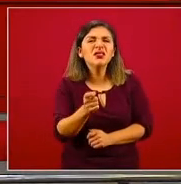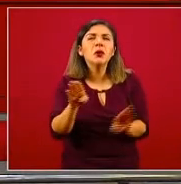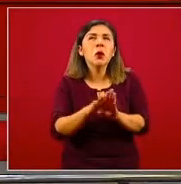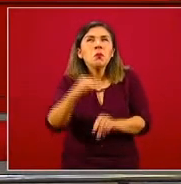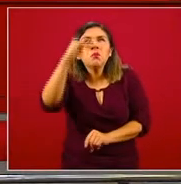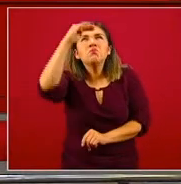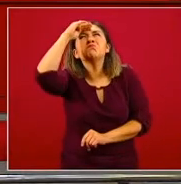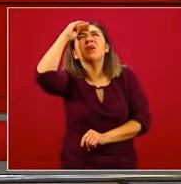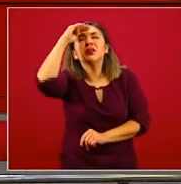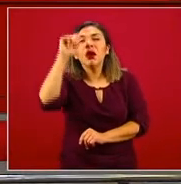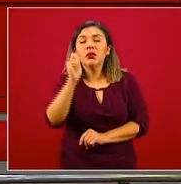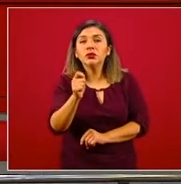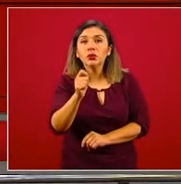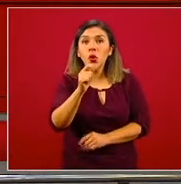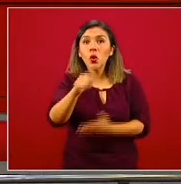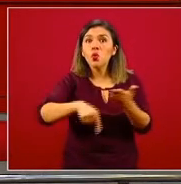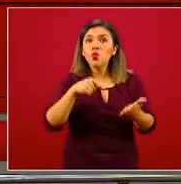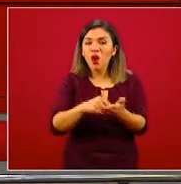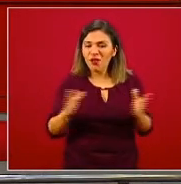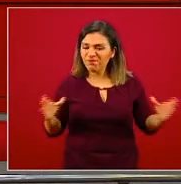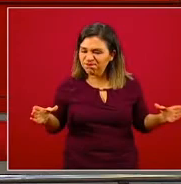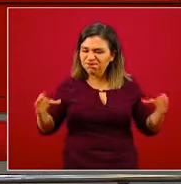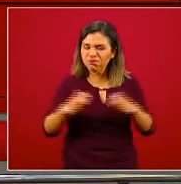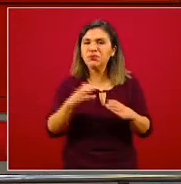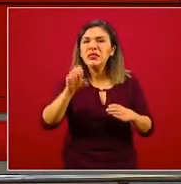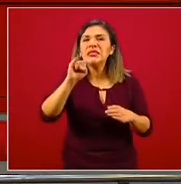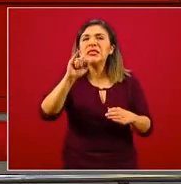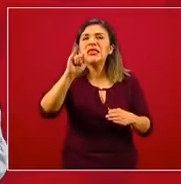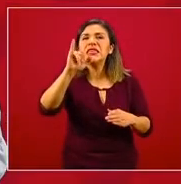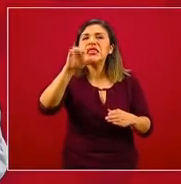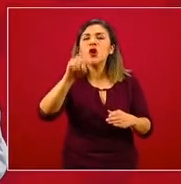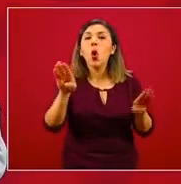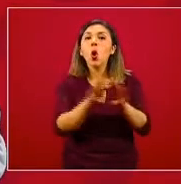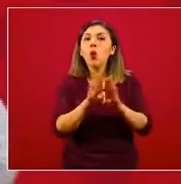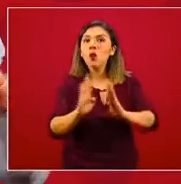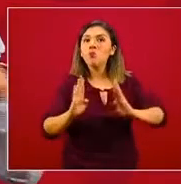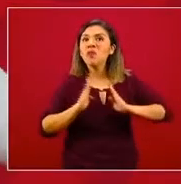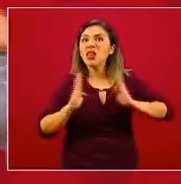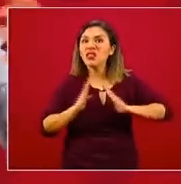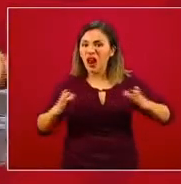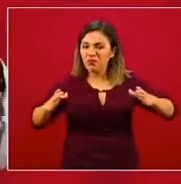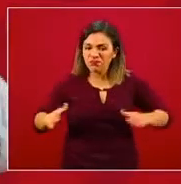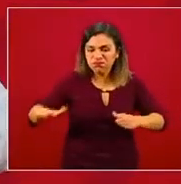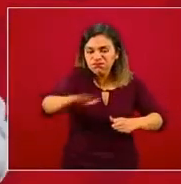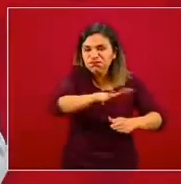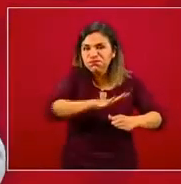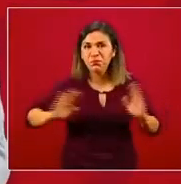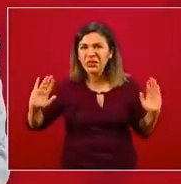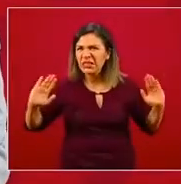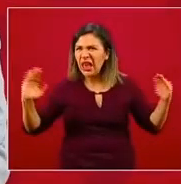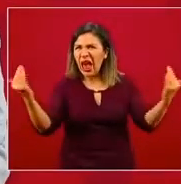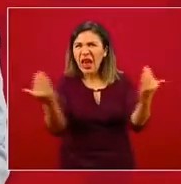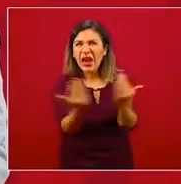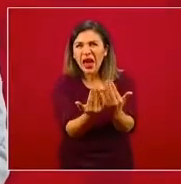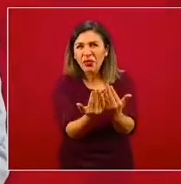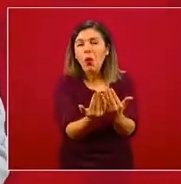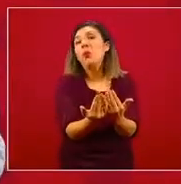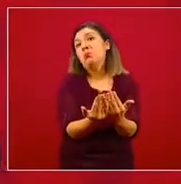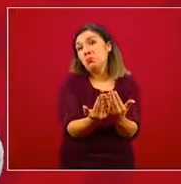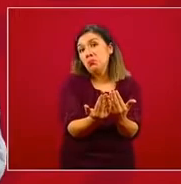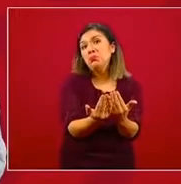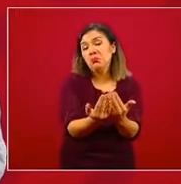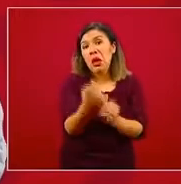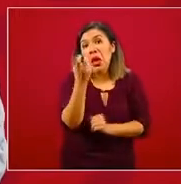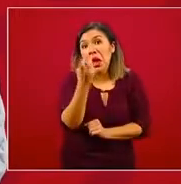And this would be something hypothetical or like a state of siege, a military siege. This is a